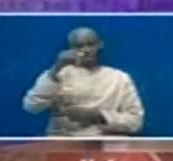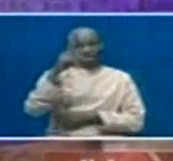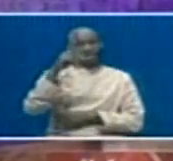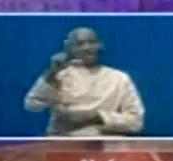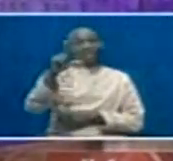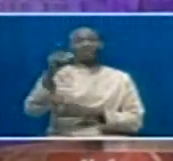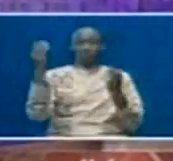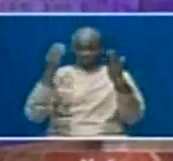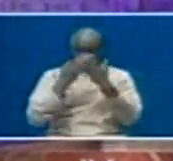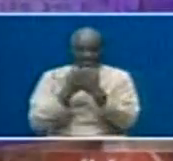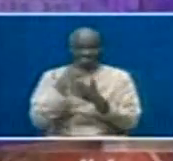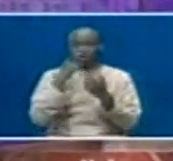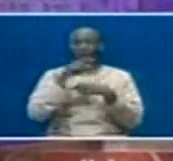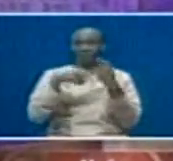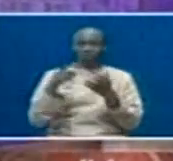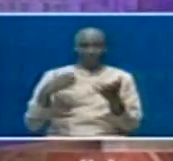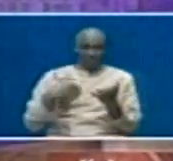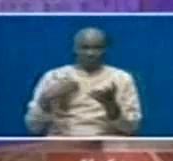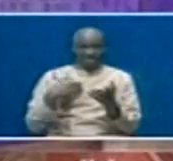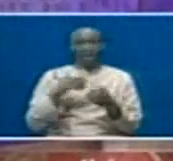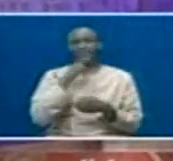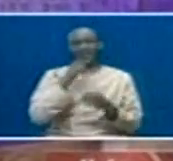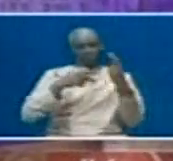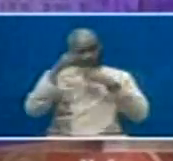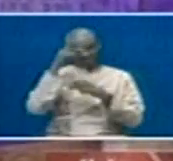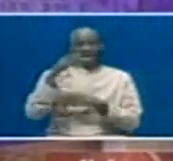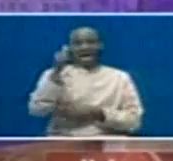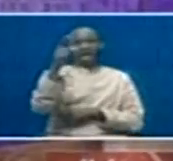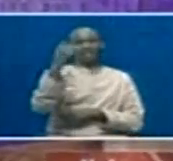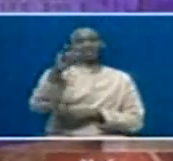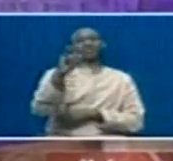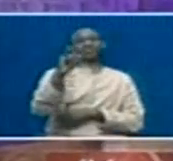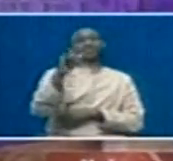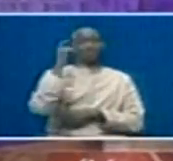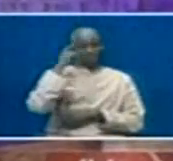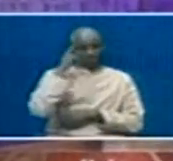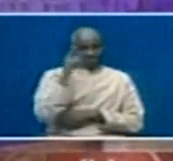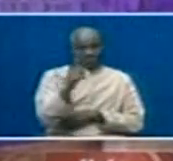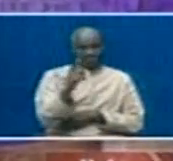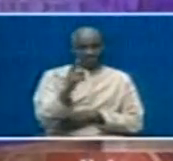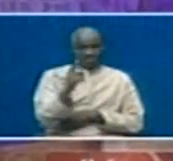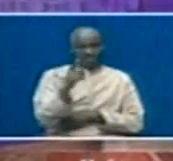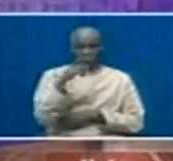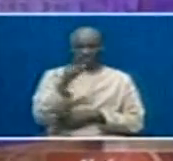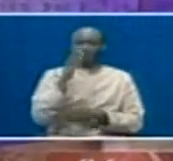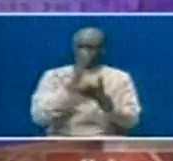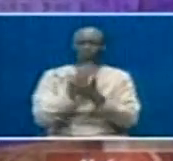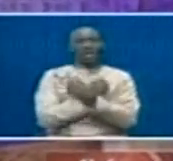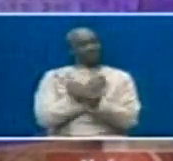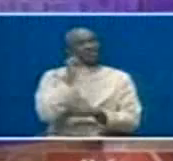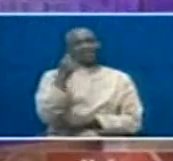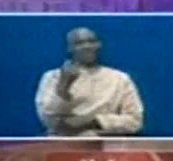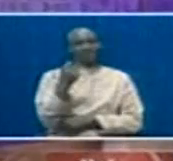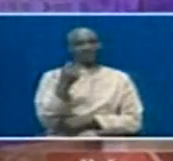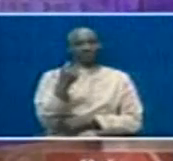JKL. Tonight, it's all about the late, great Professor Ali Mazrui, remembering a true patriot